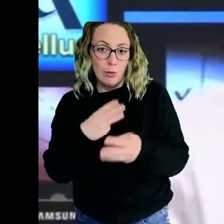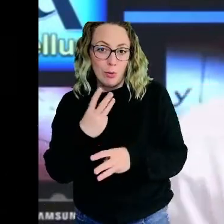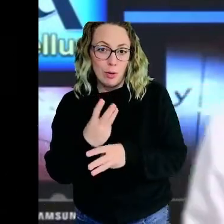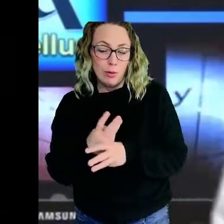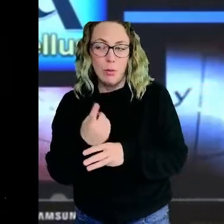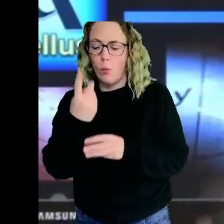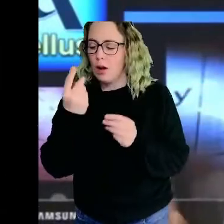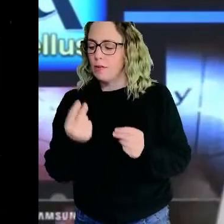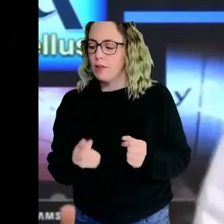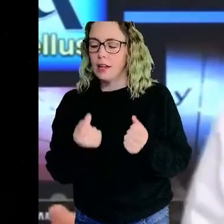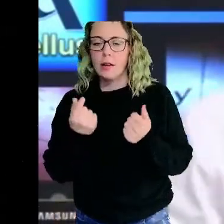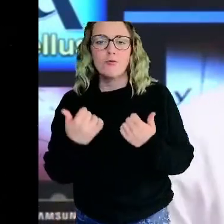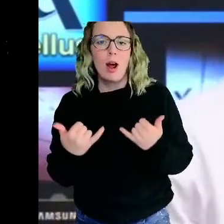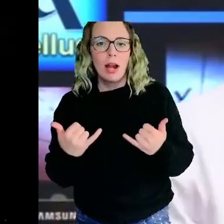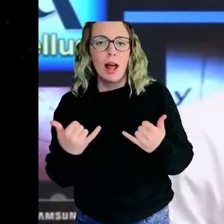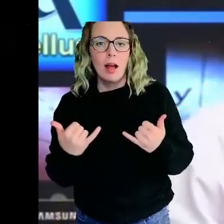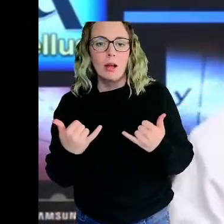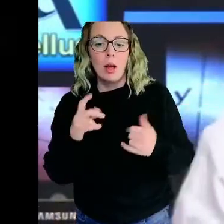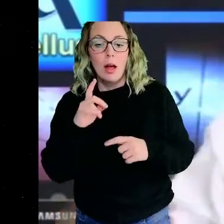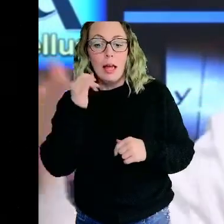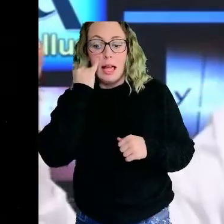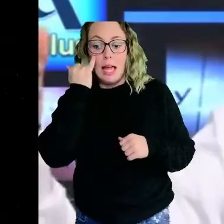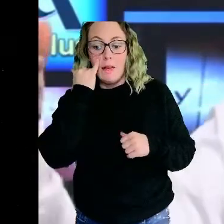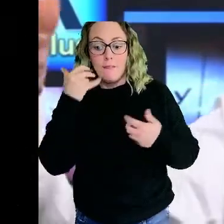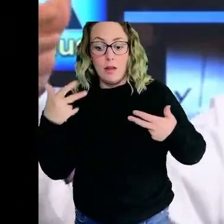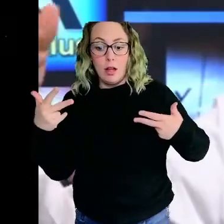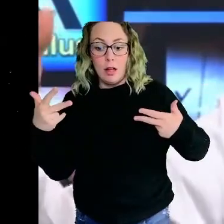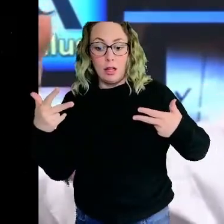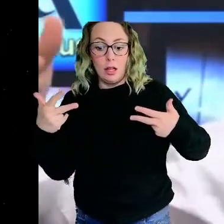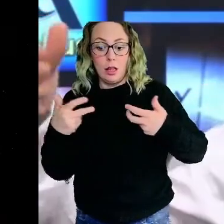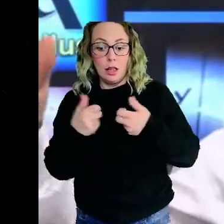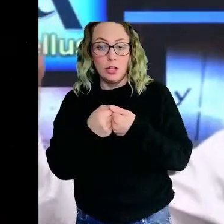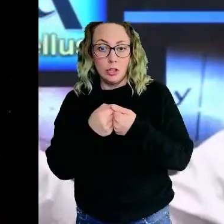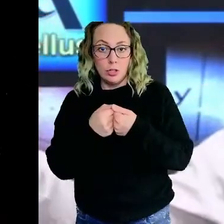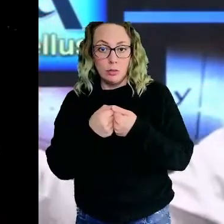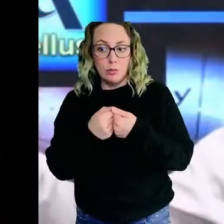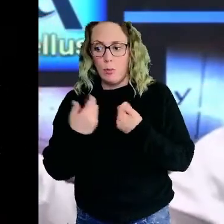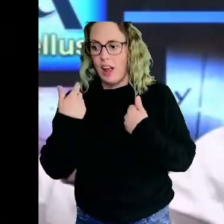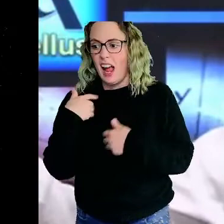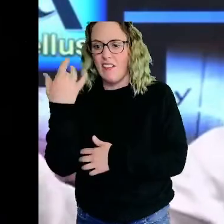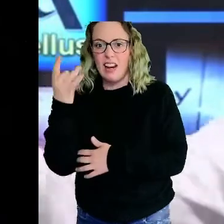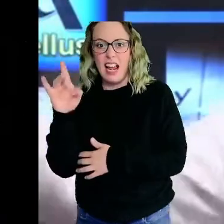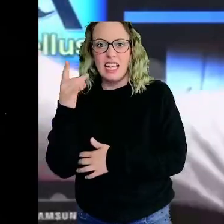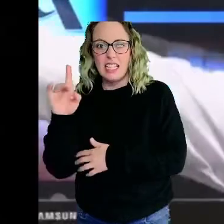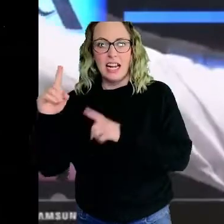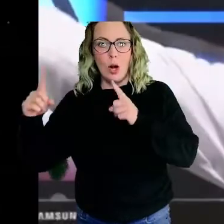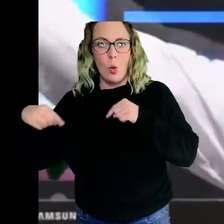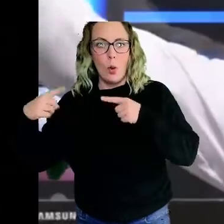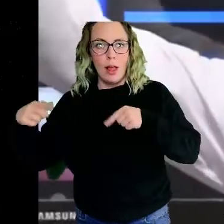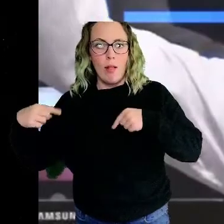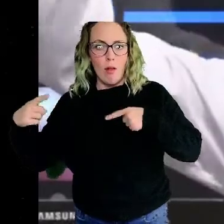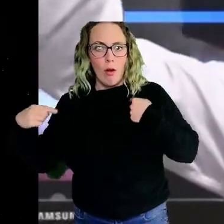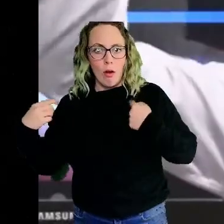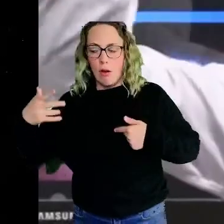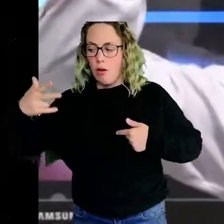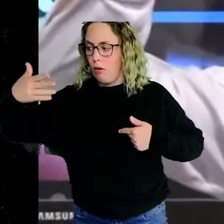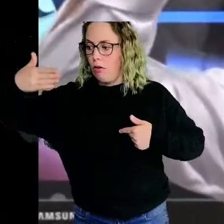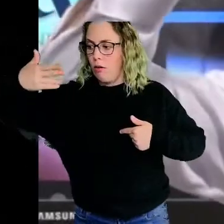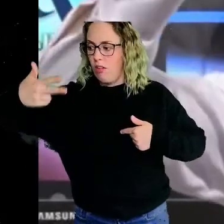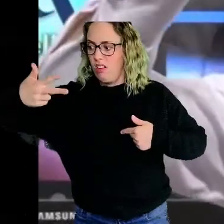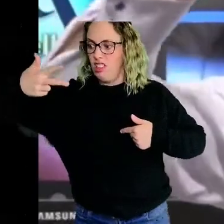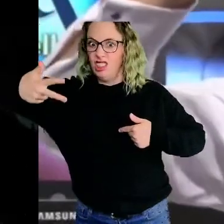right away. In a collision, there's an 18-wheeler going